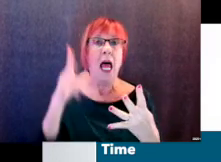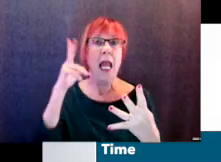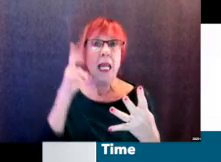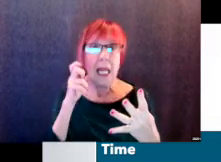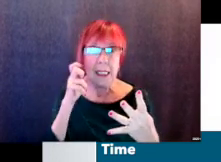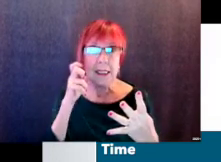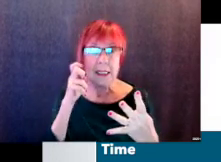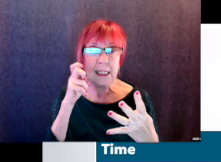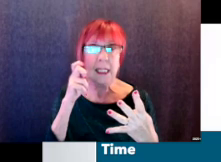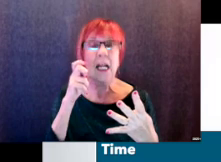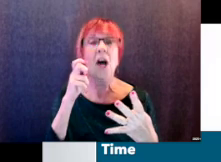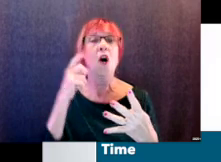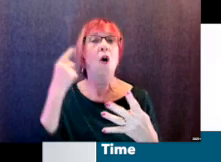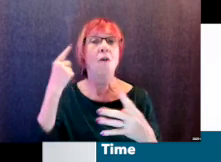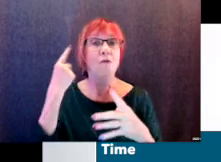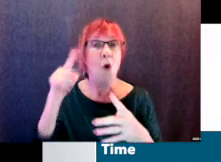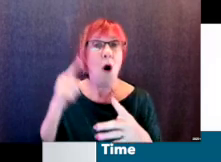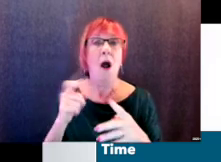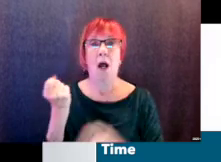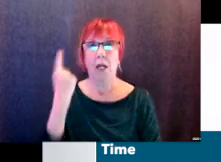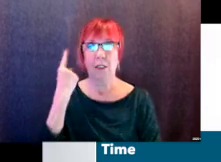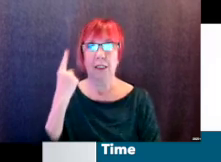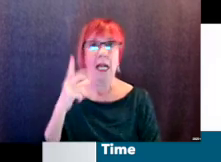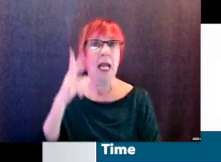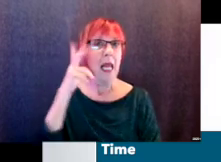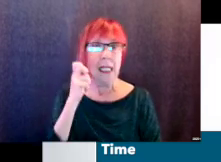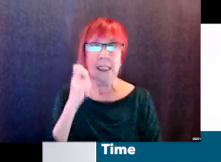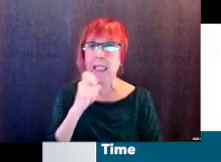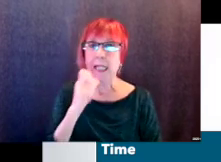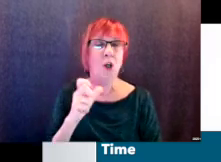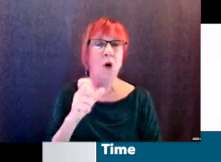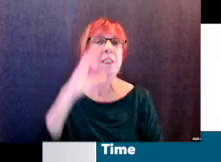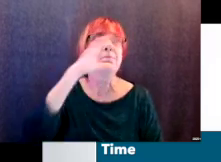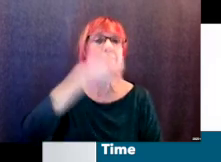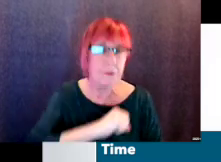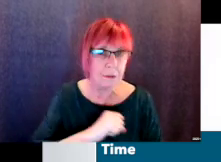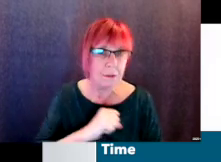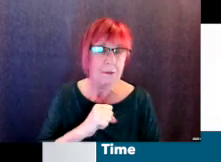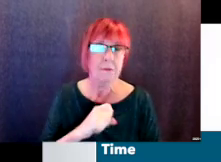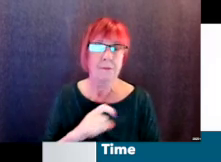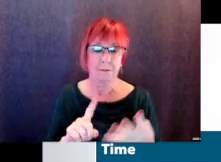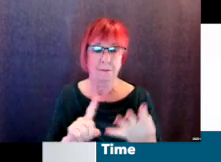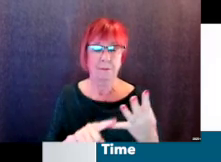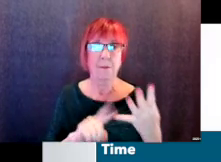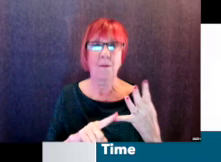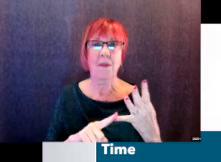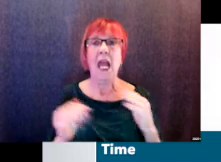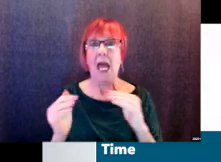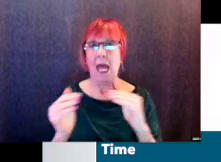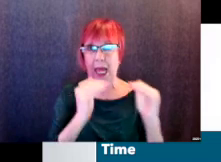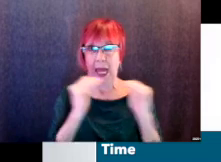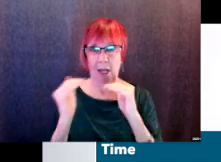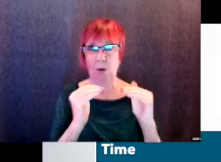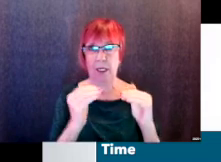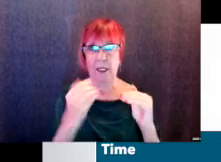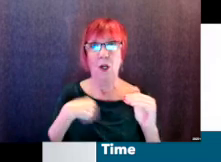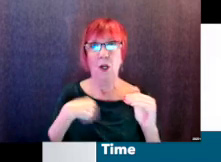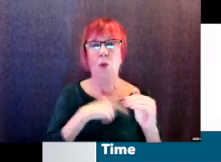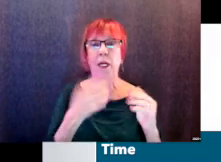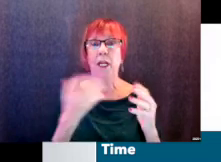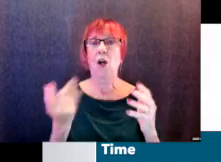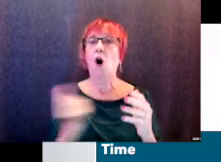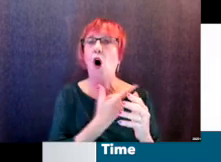incentive program project. This will be followed by a presentation from Stephanie Parent on the